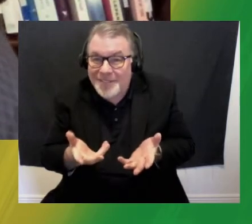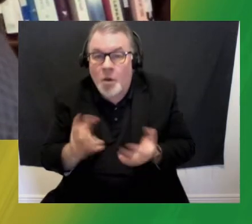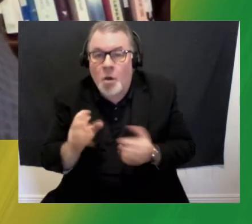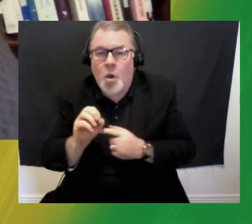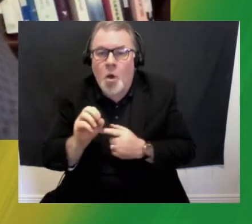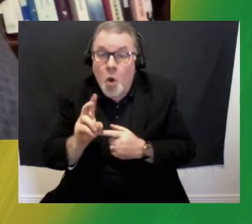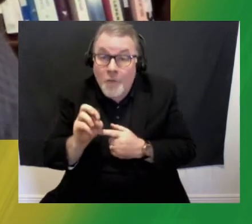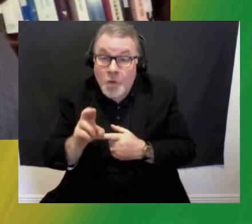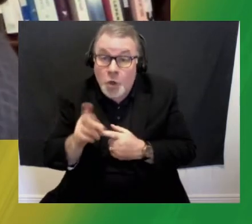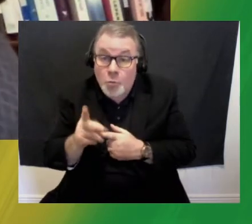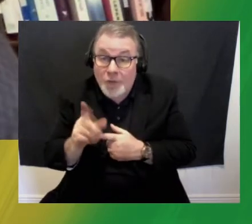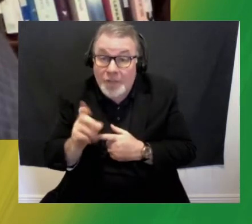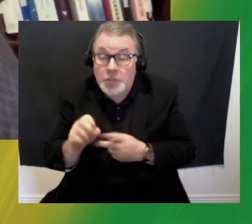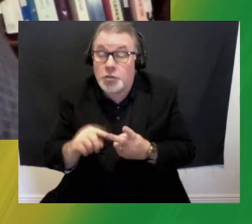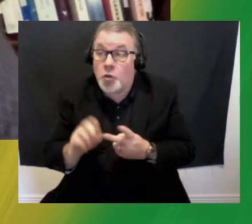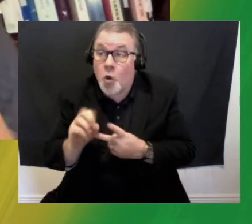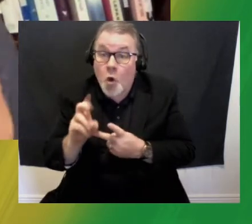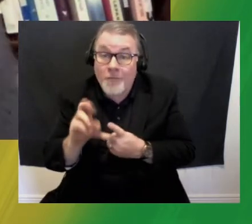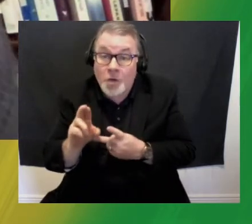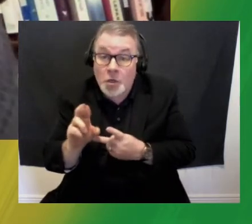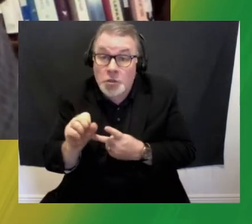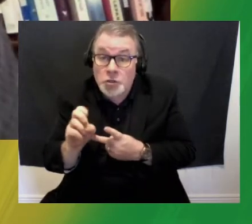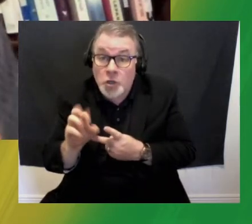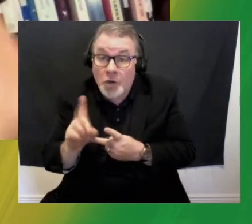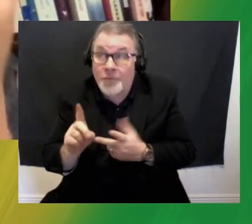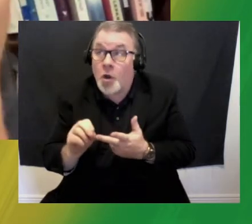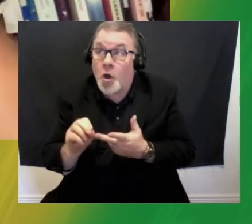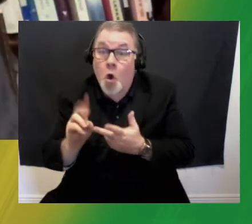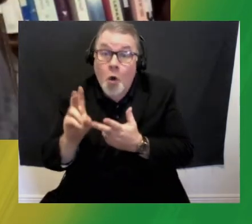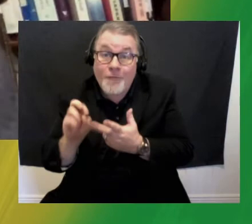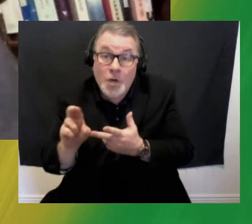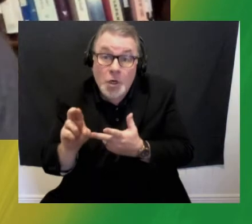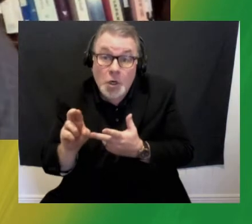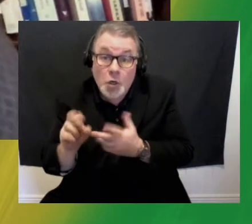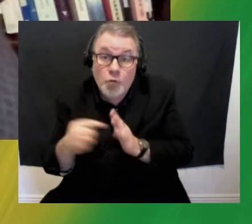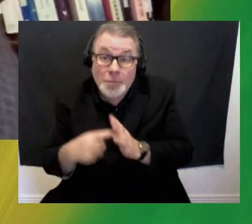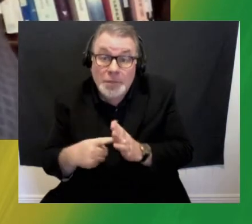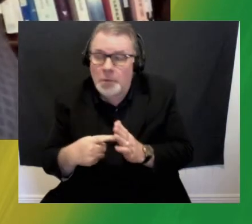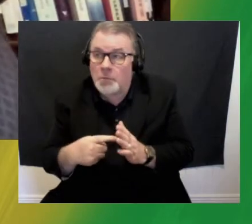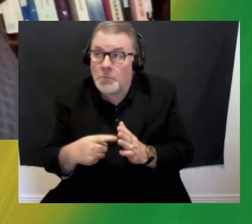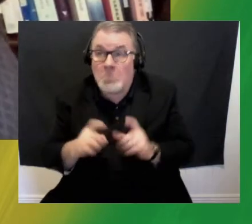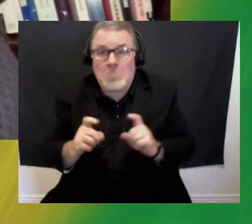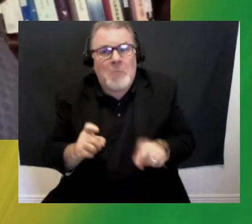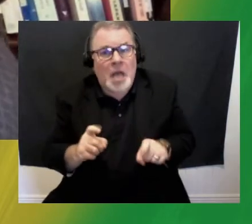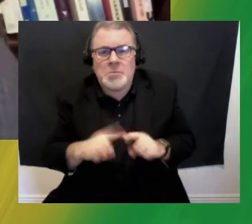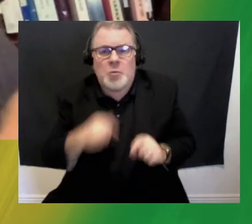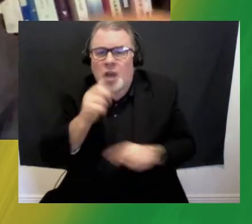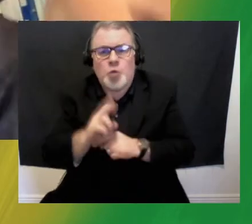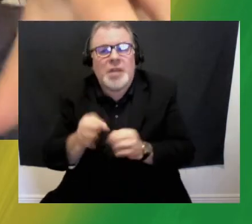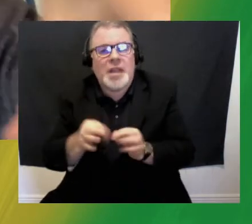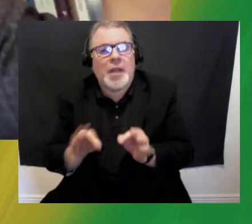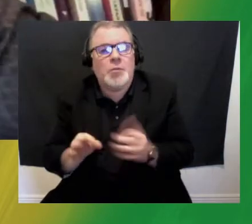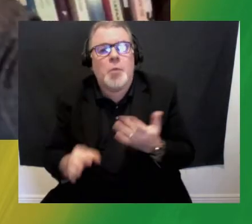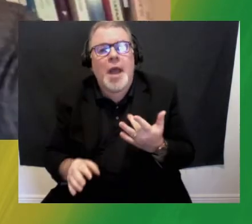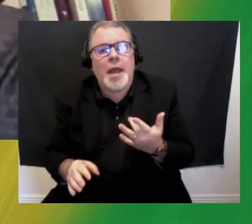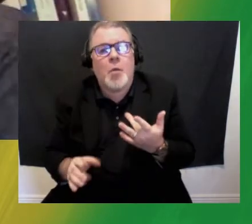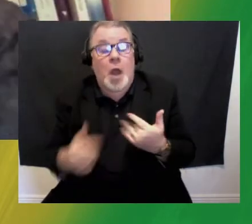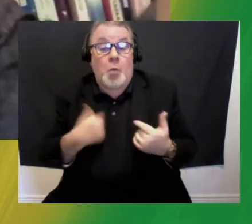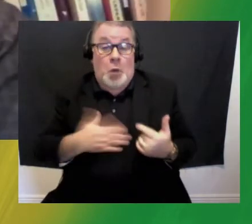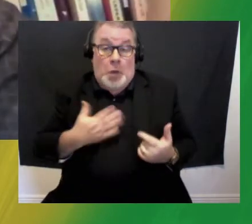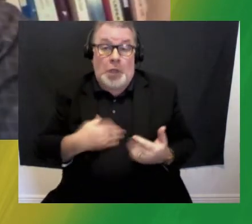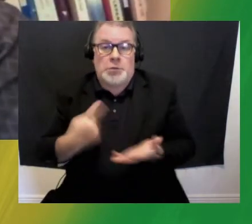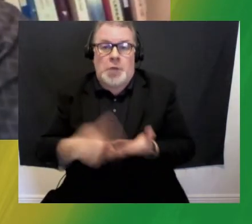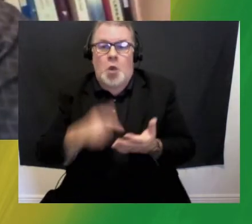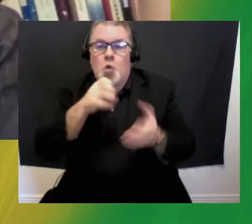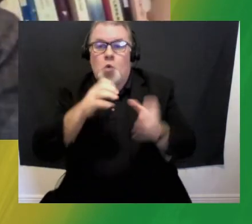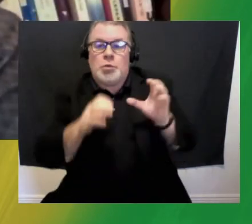Overprivileged, overserved, overrepresented, those things have to exist, but we don't use that language. So why not? Why are we willing to talk about who's down and